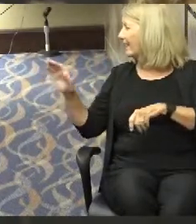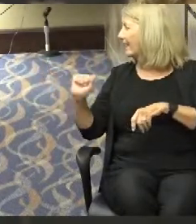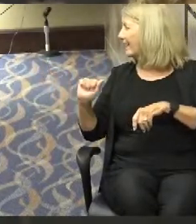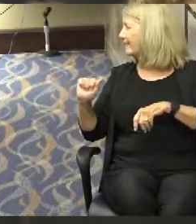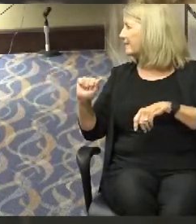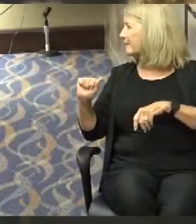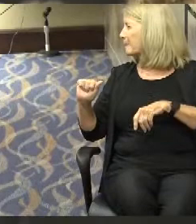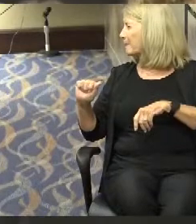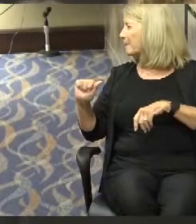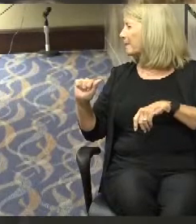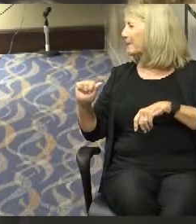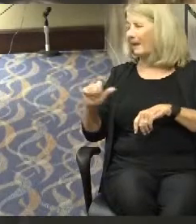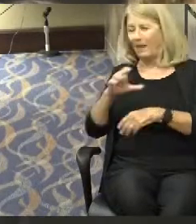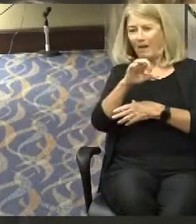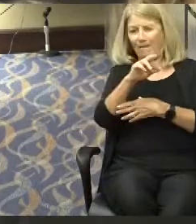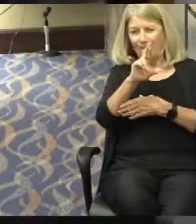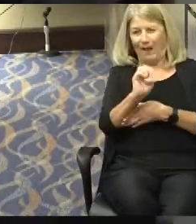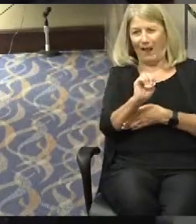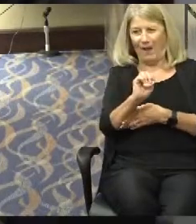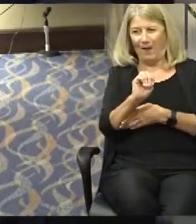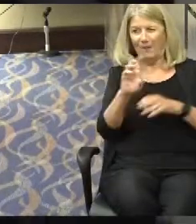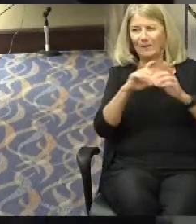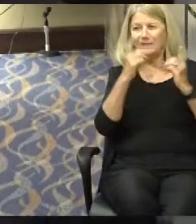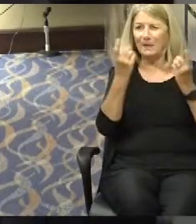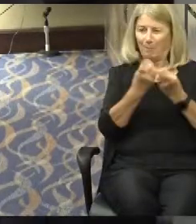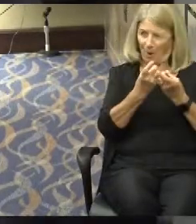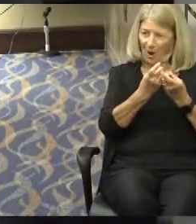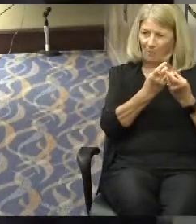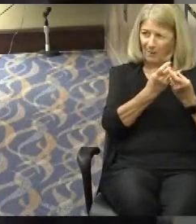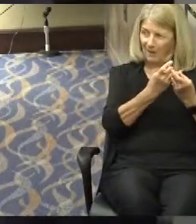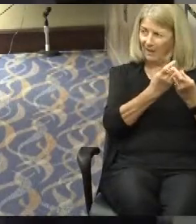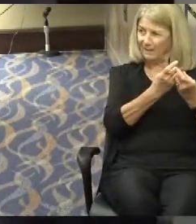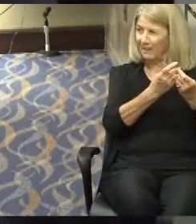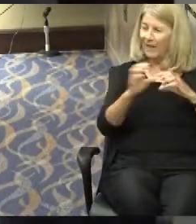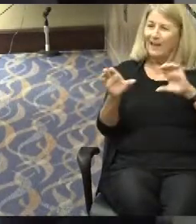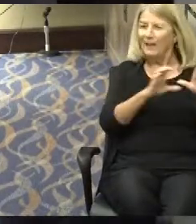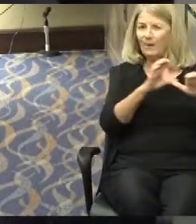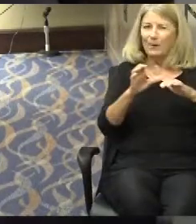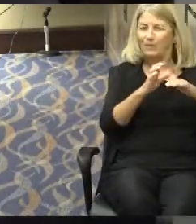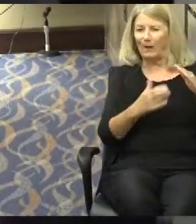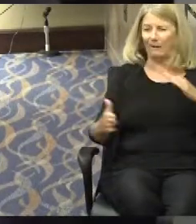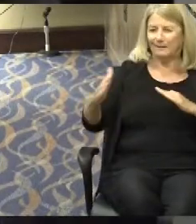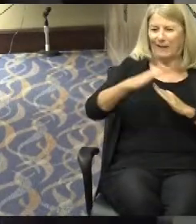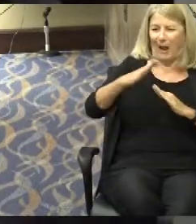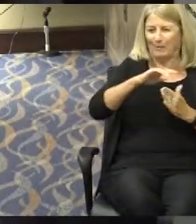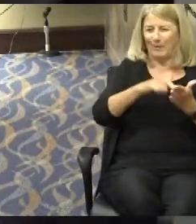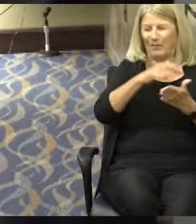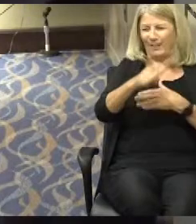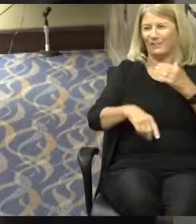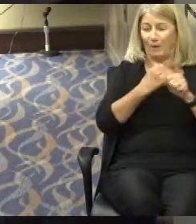Not by them, fire department pulled it off this year. And